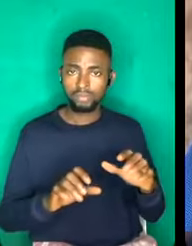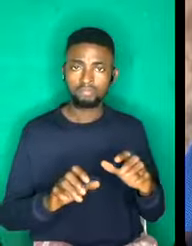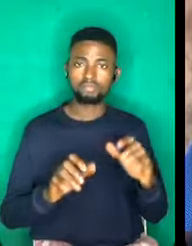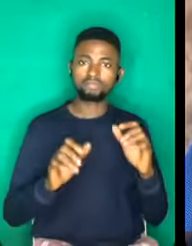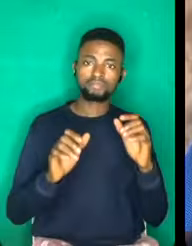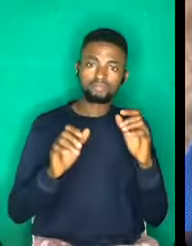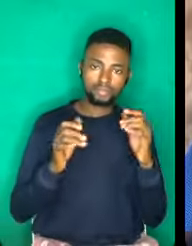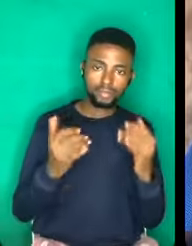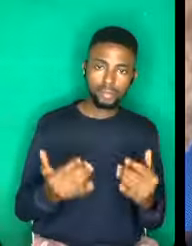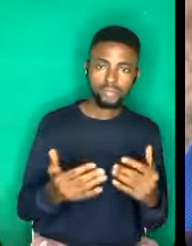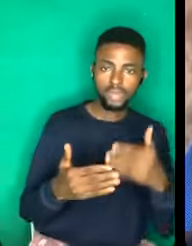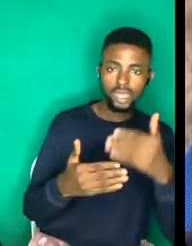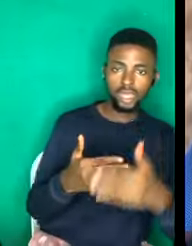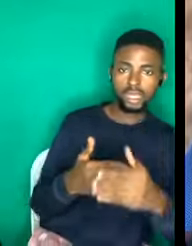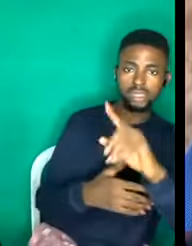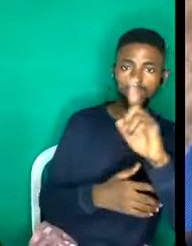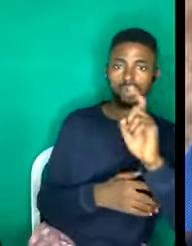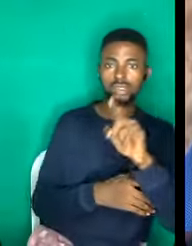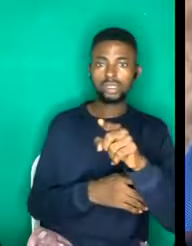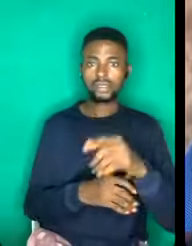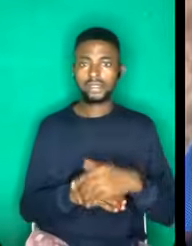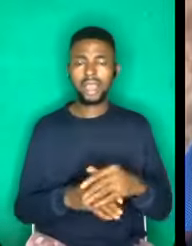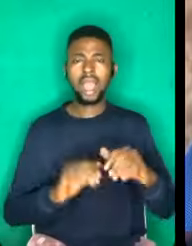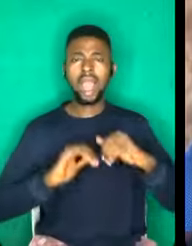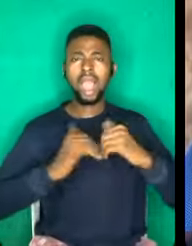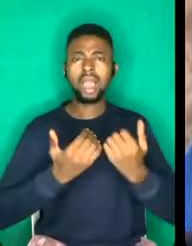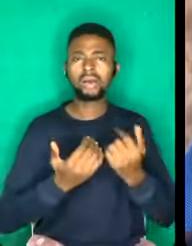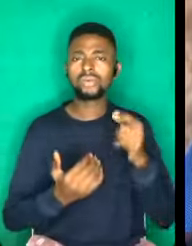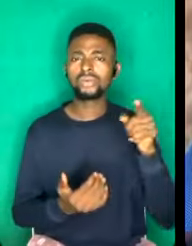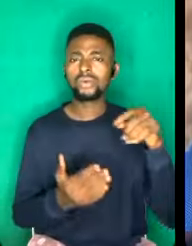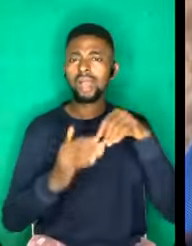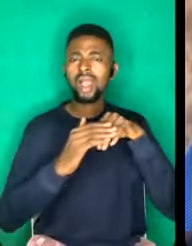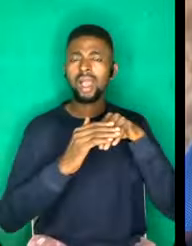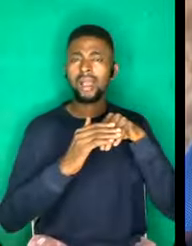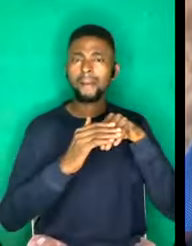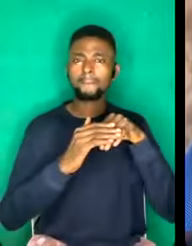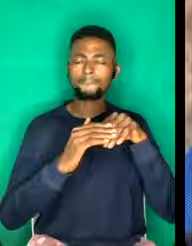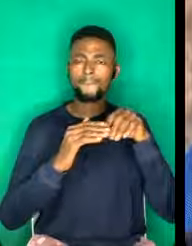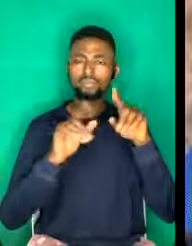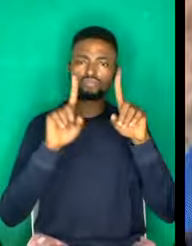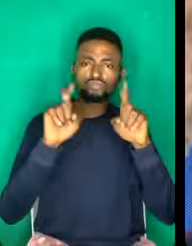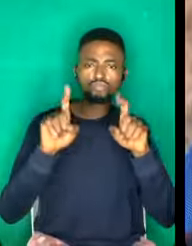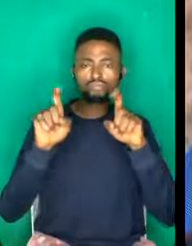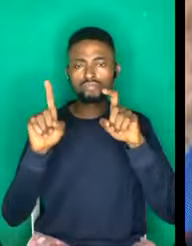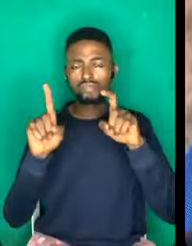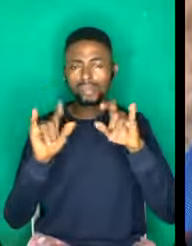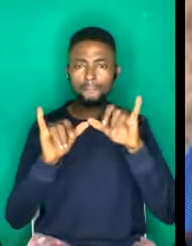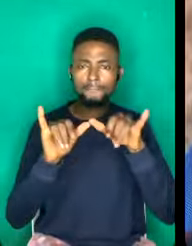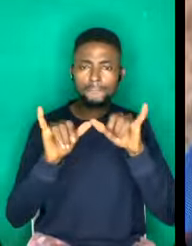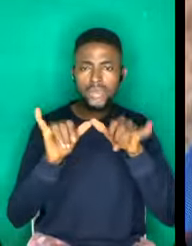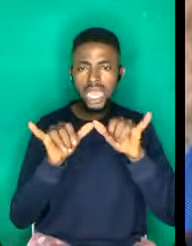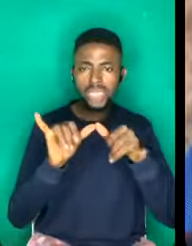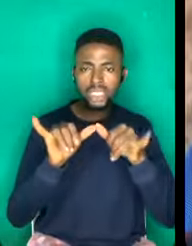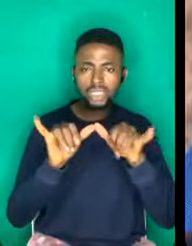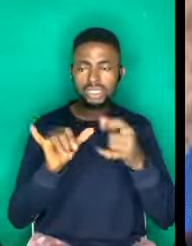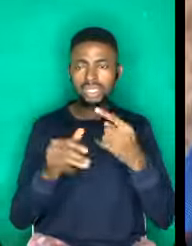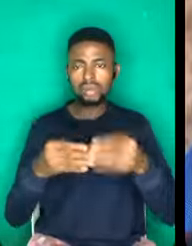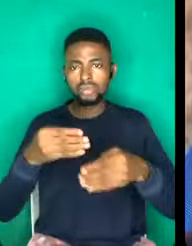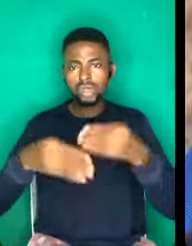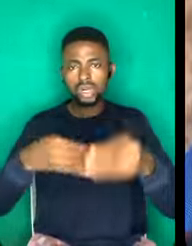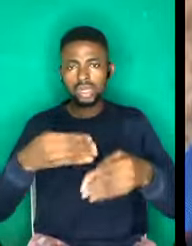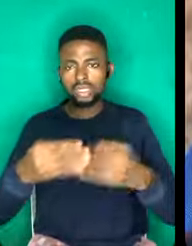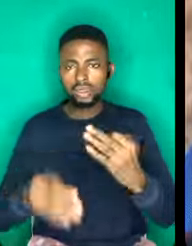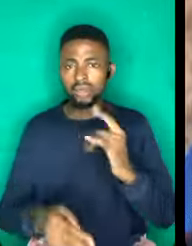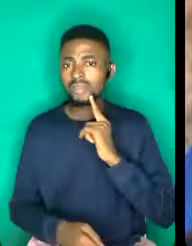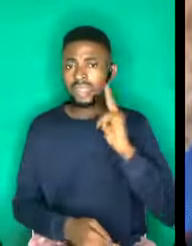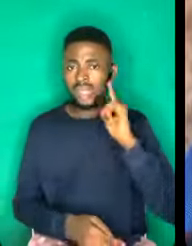next question. How do you assess the progress of this, deaf culture dancing? How do you